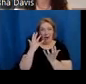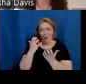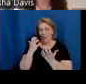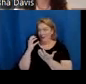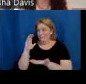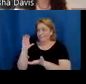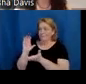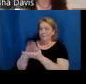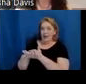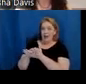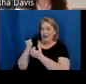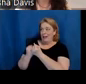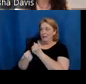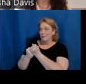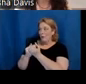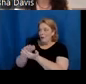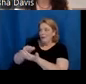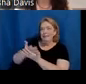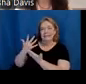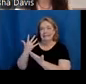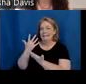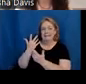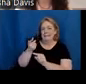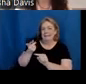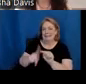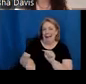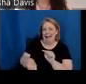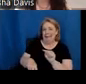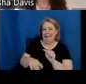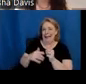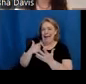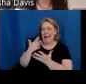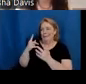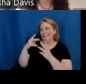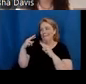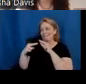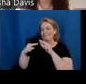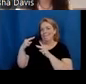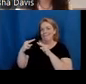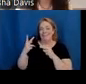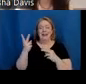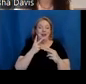support Renee or a family. So they didn't actually get married until the end of the year in